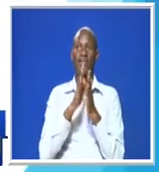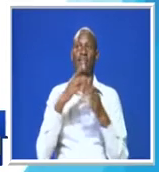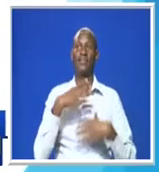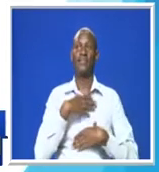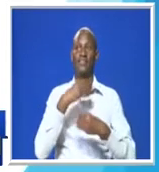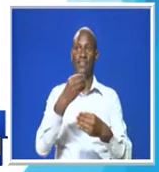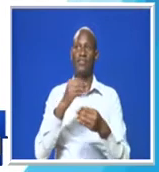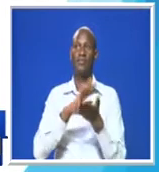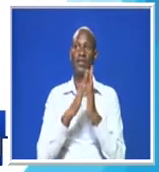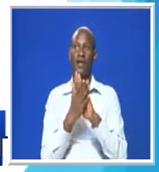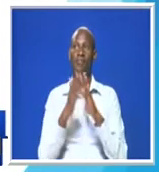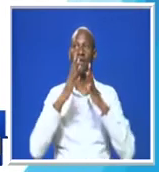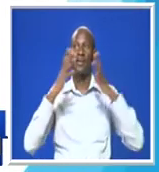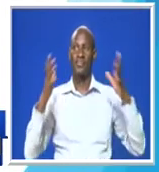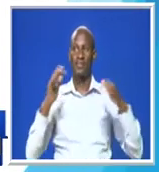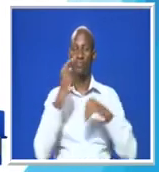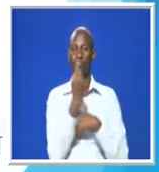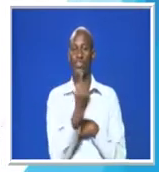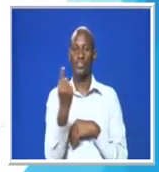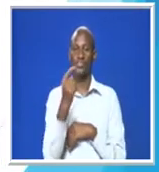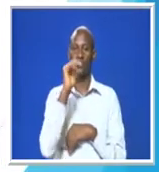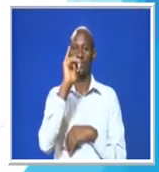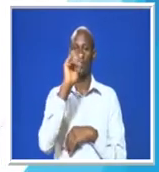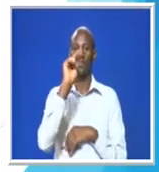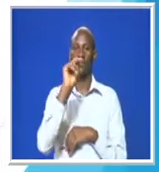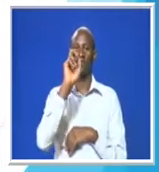becomes greater for each interval.